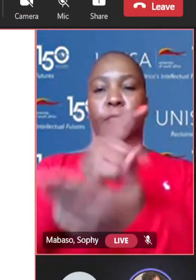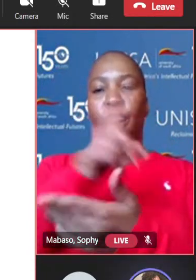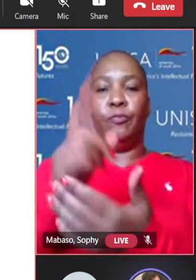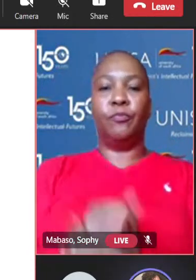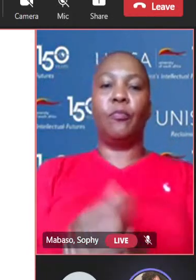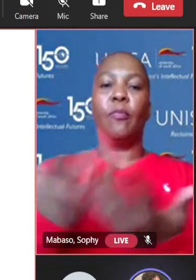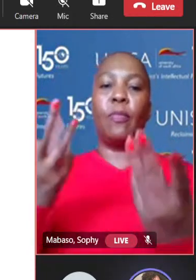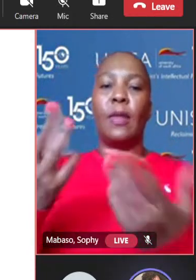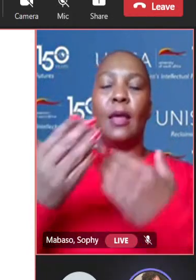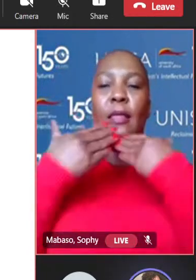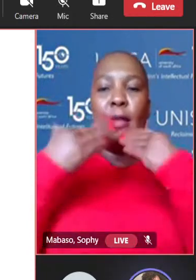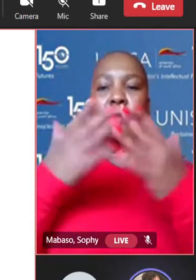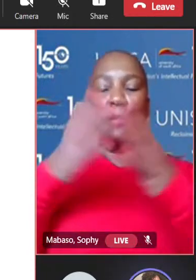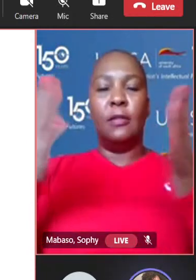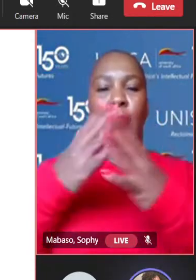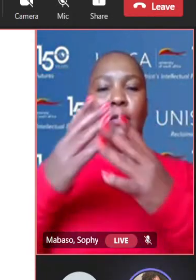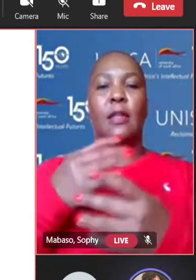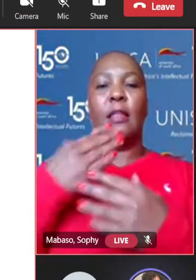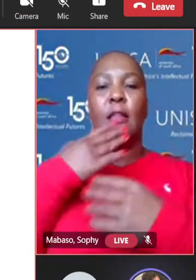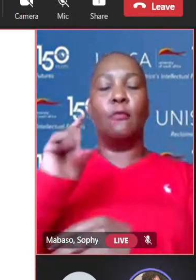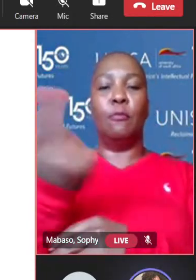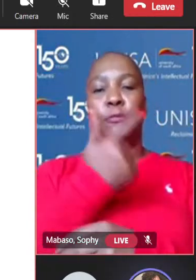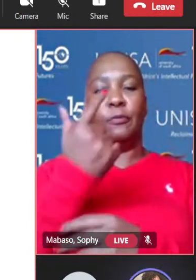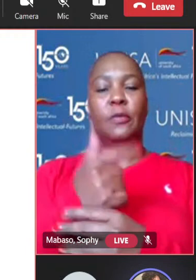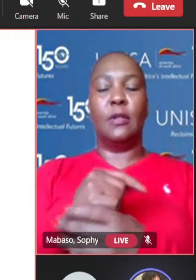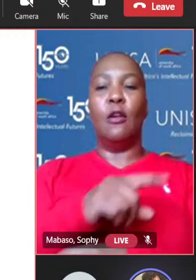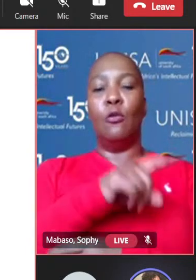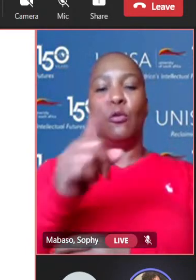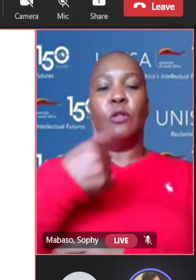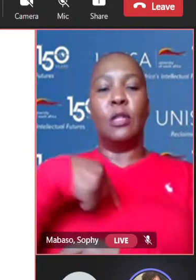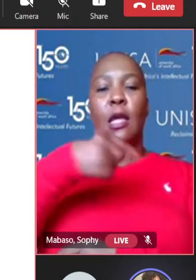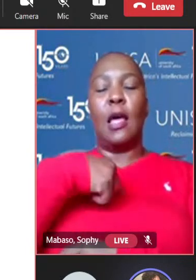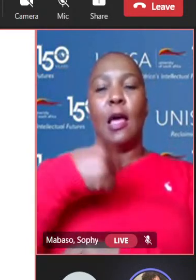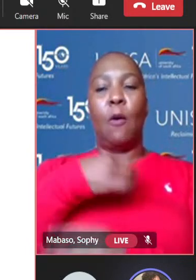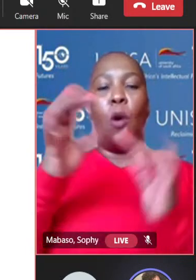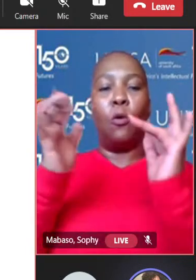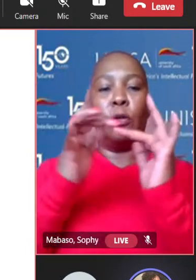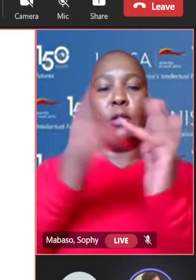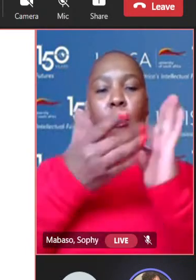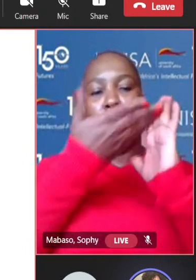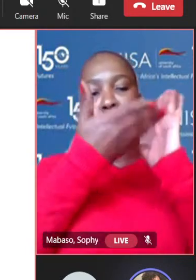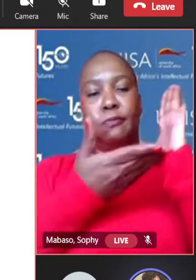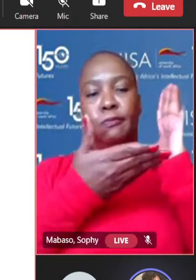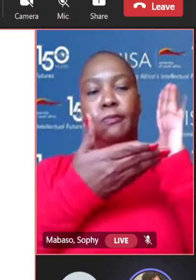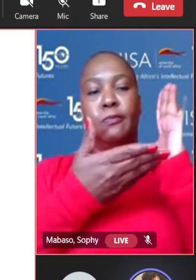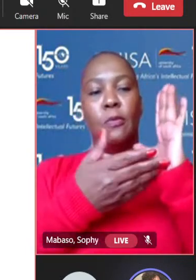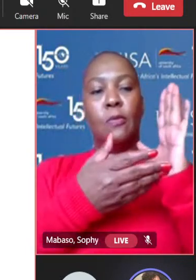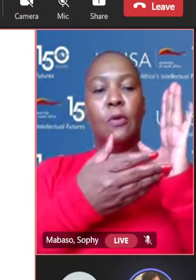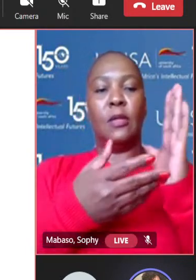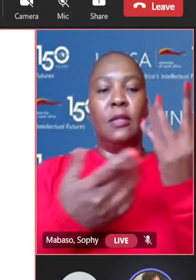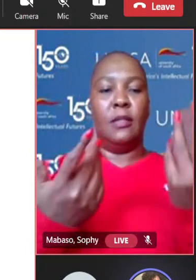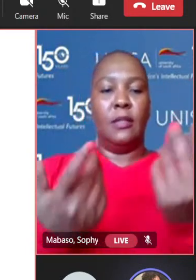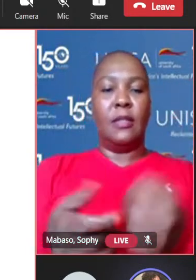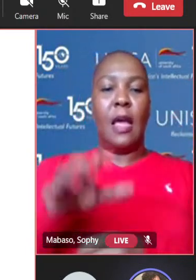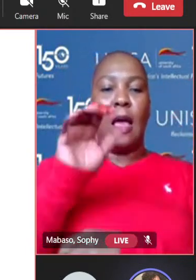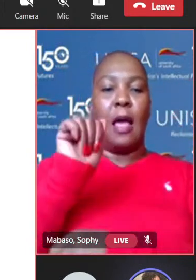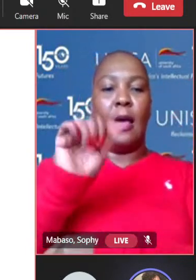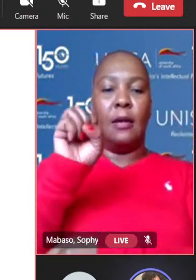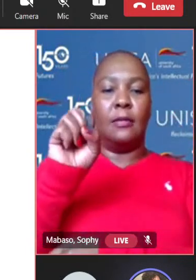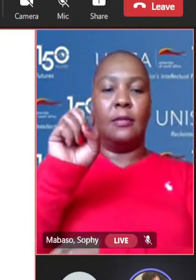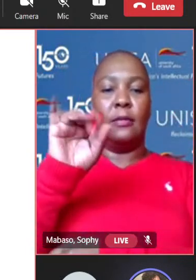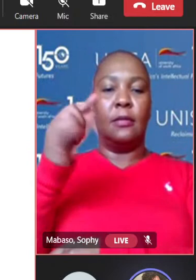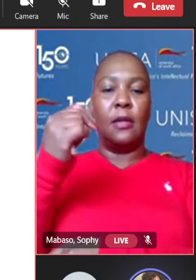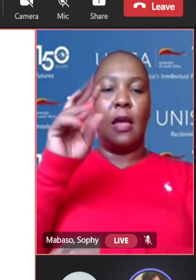Thank you, students. Thank you, colleagues. Those are our contacts. It's assigned at unisa.ac.za for